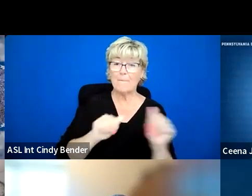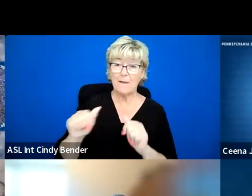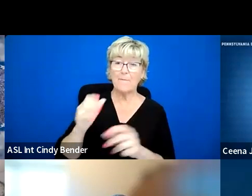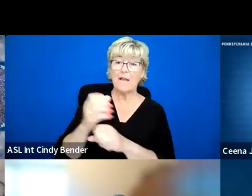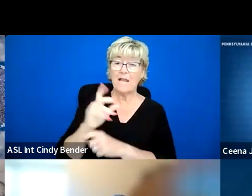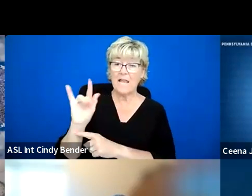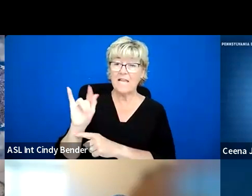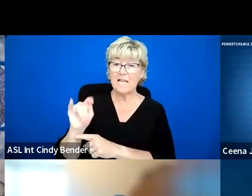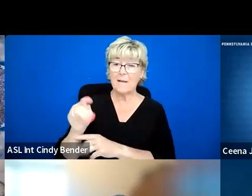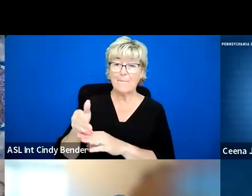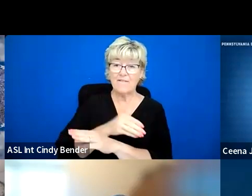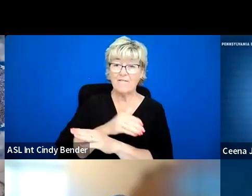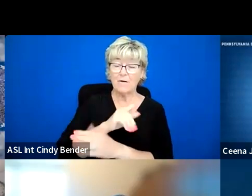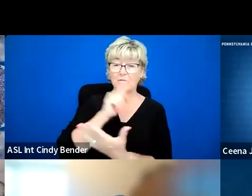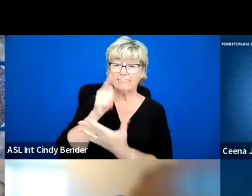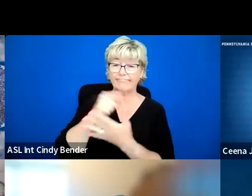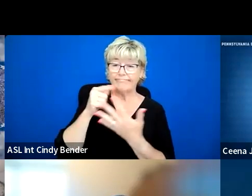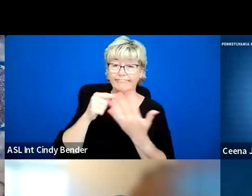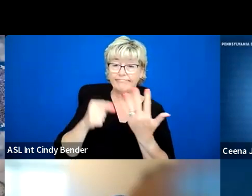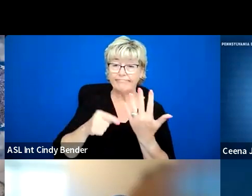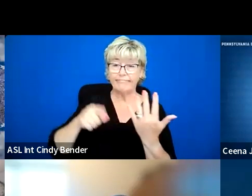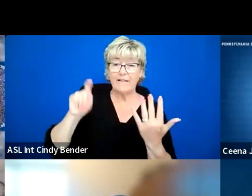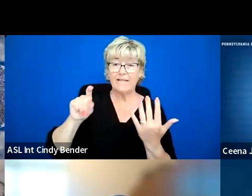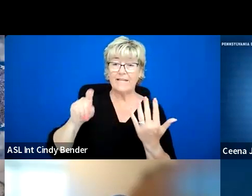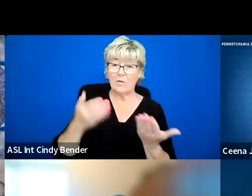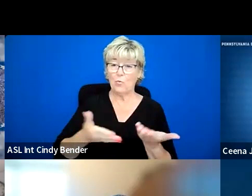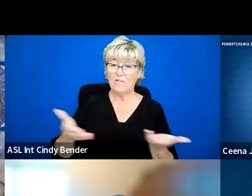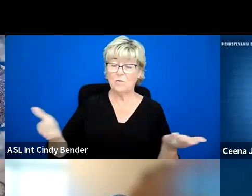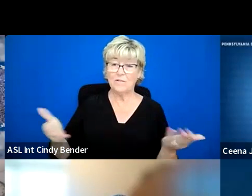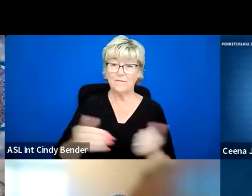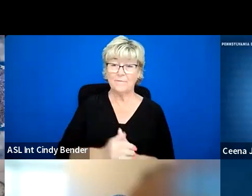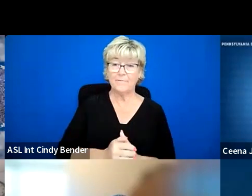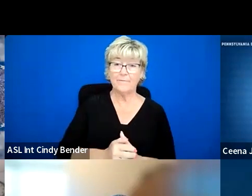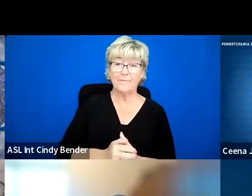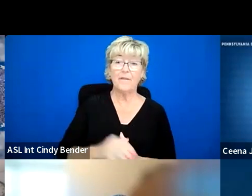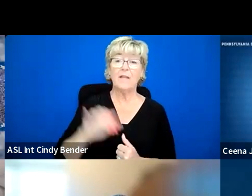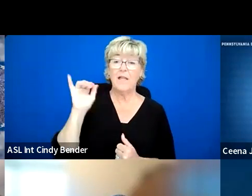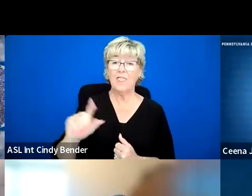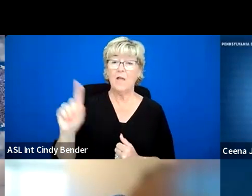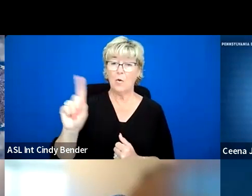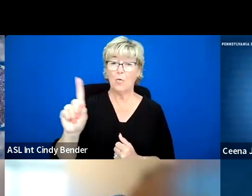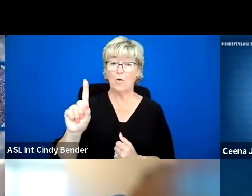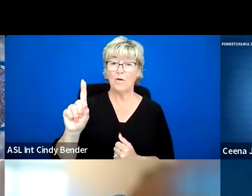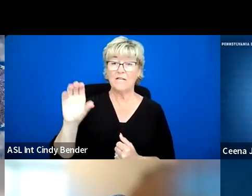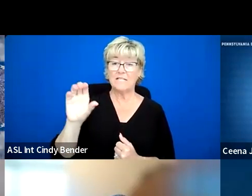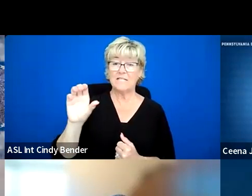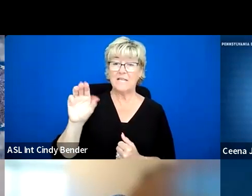kit before, identify all those all of those resources. That's where I think that